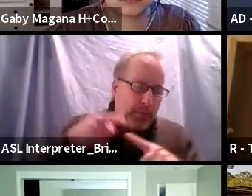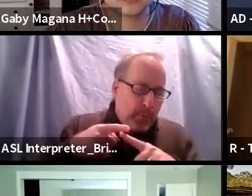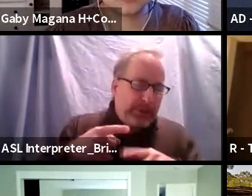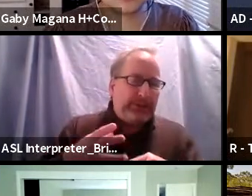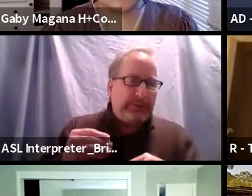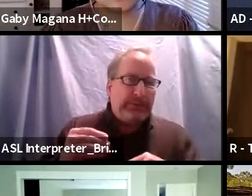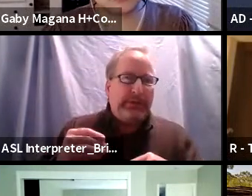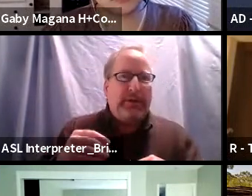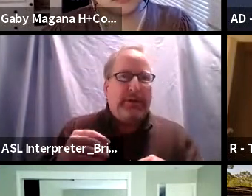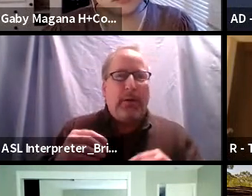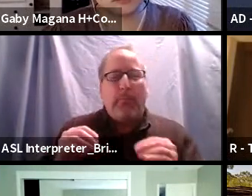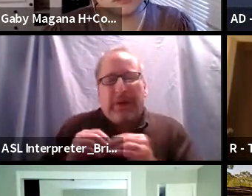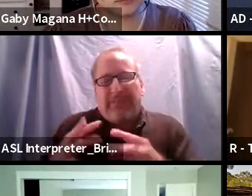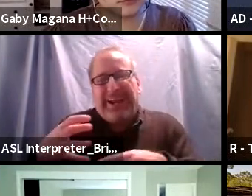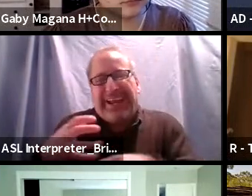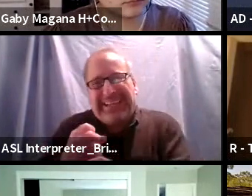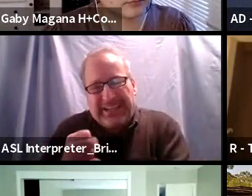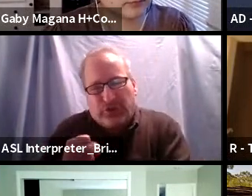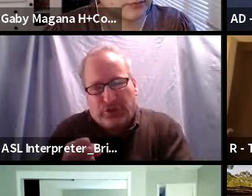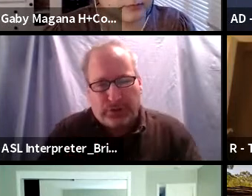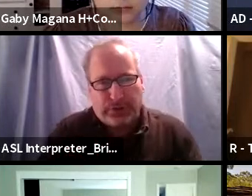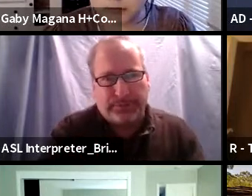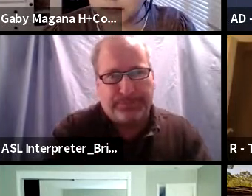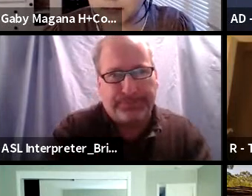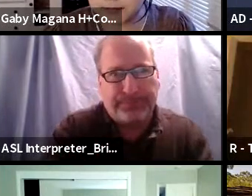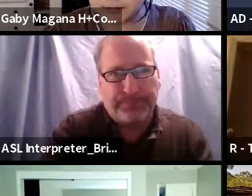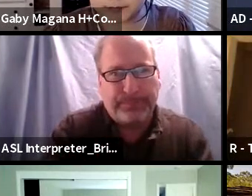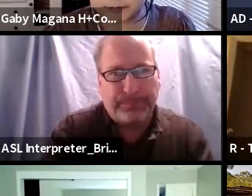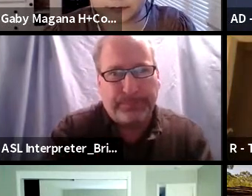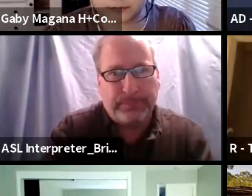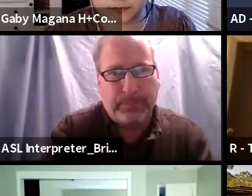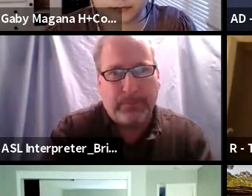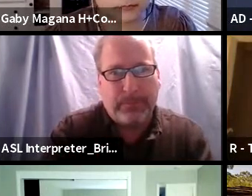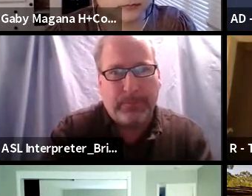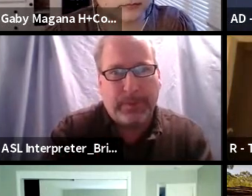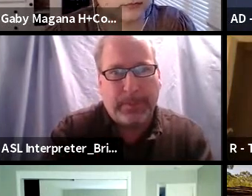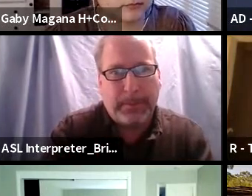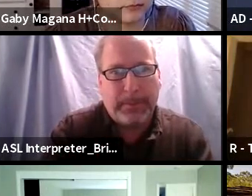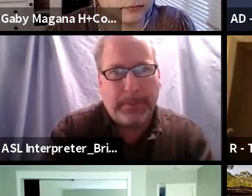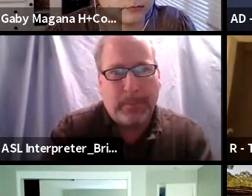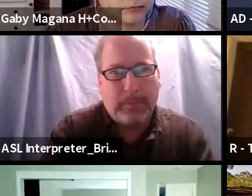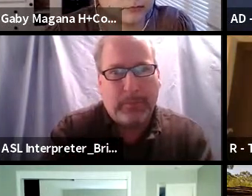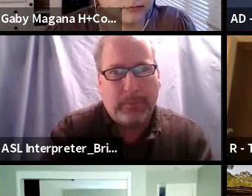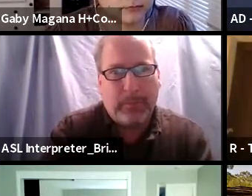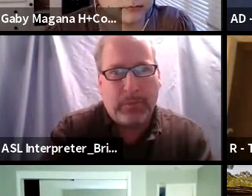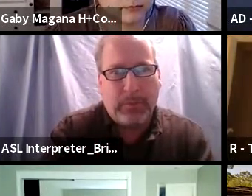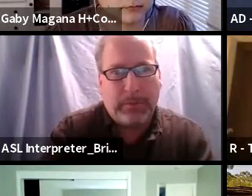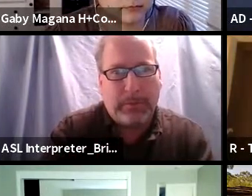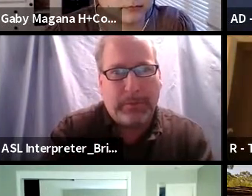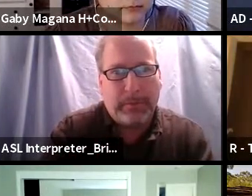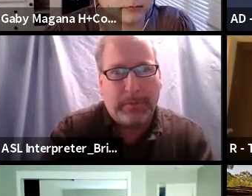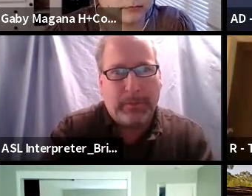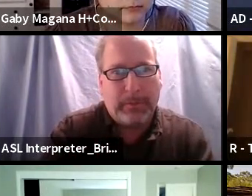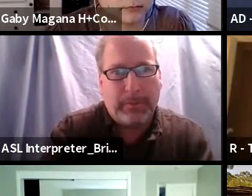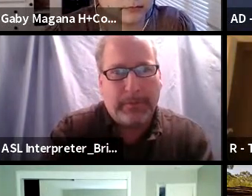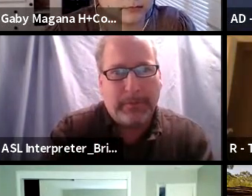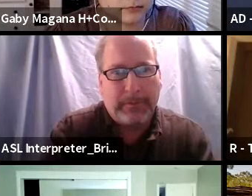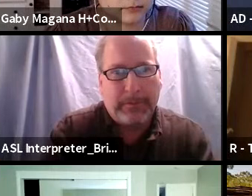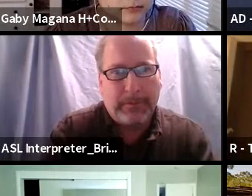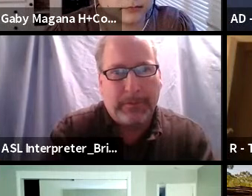in a condensed version. So I talked a lot. I'm happy to maybe pass it to Taylor if you had any other thoughts